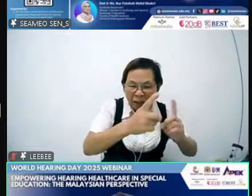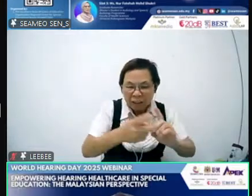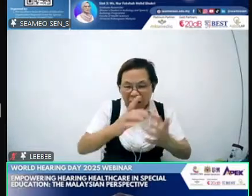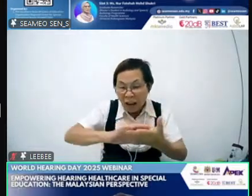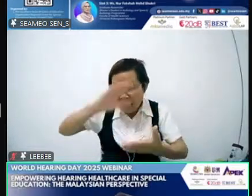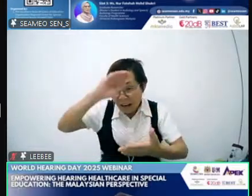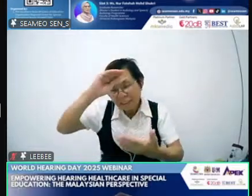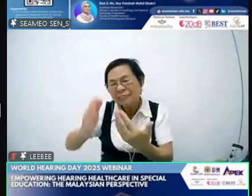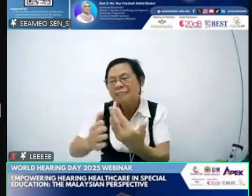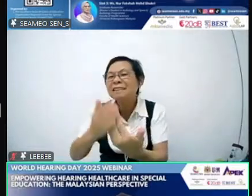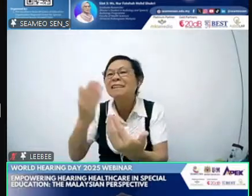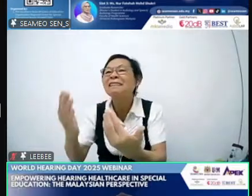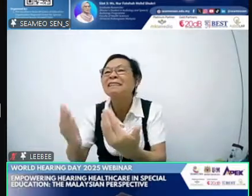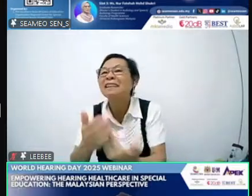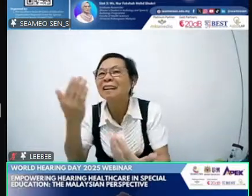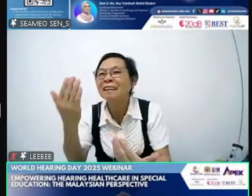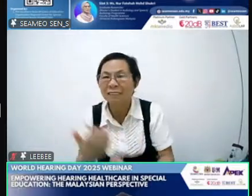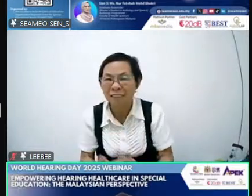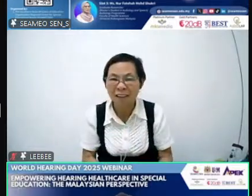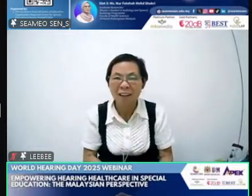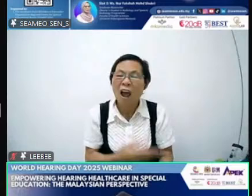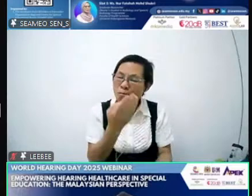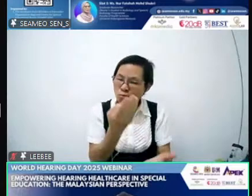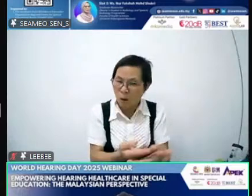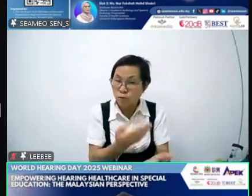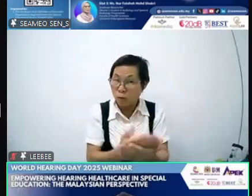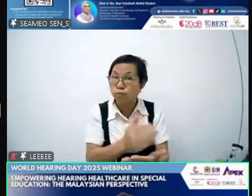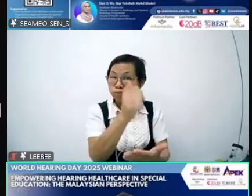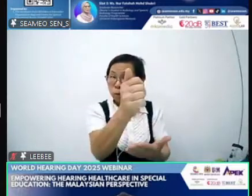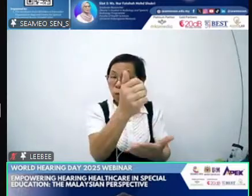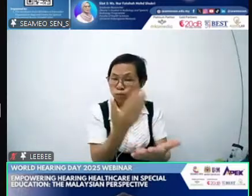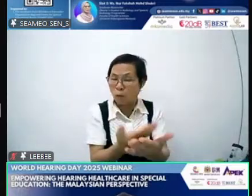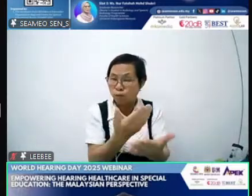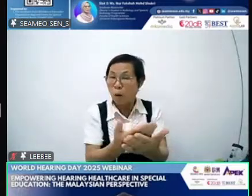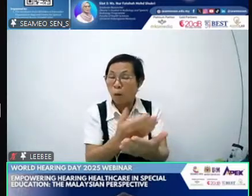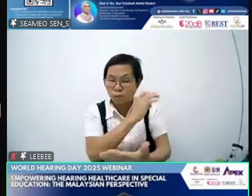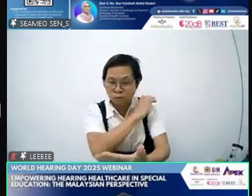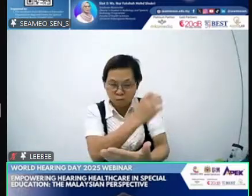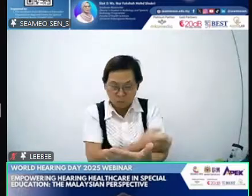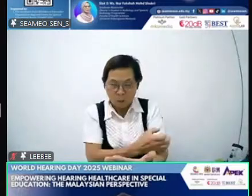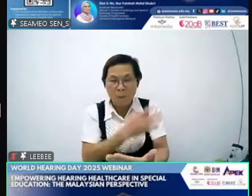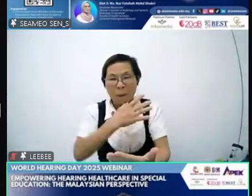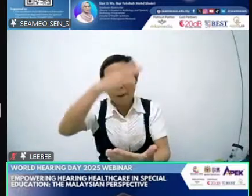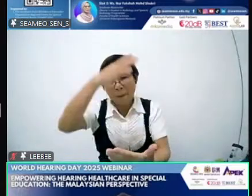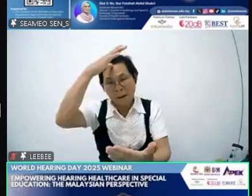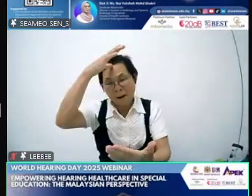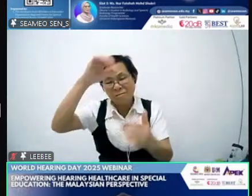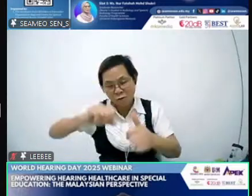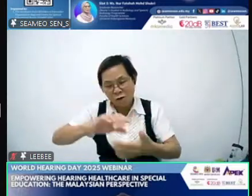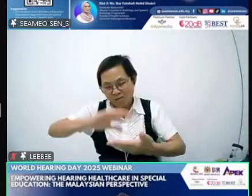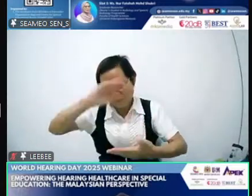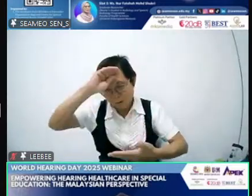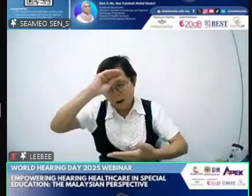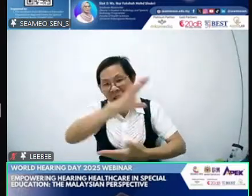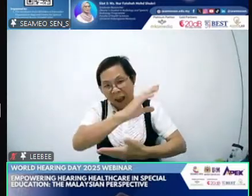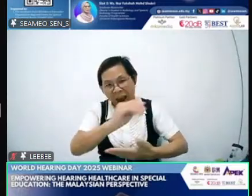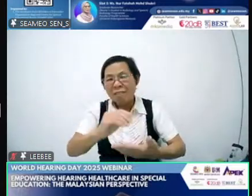convenient option, it is a proven, effective tool for empowering parents.